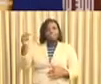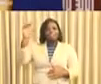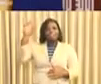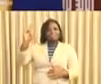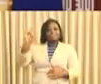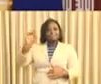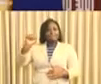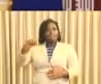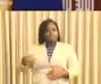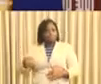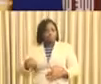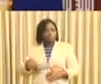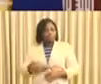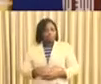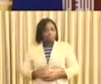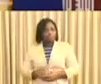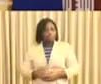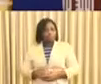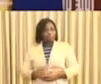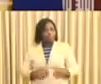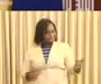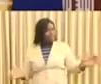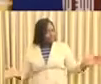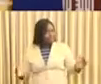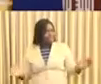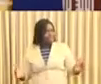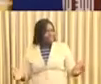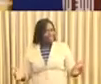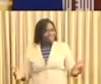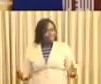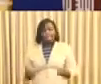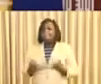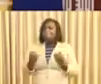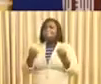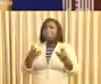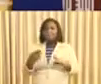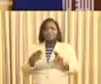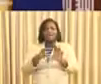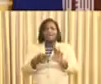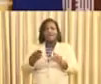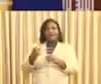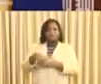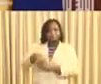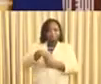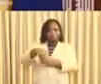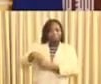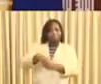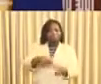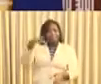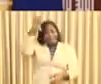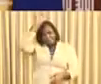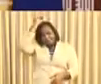I'm encouraged that so many of our trotros, taxis, and buses are operating with a minimal number of